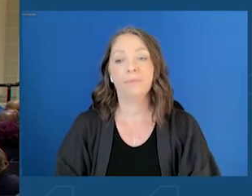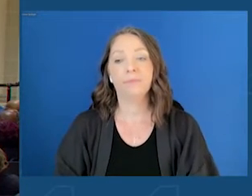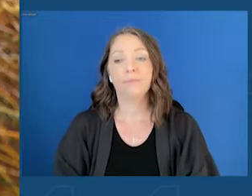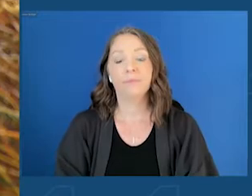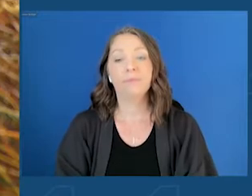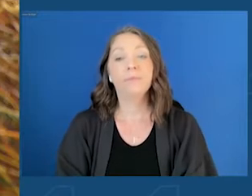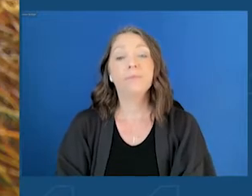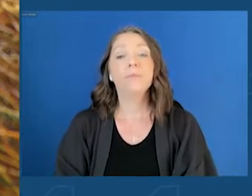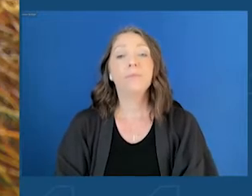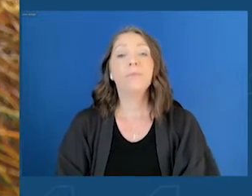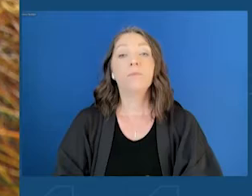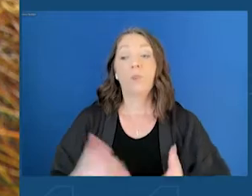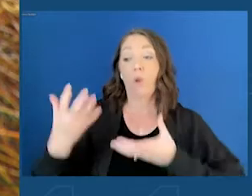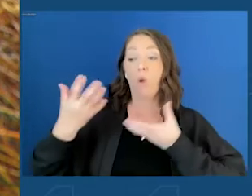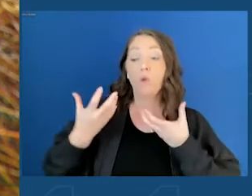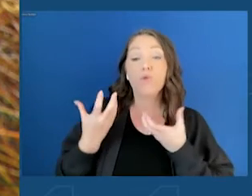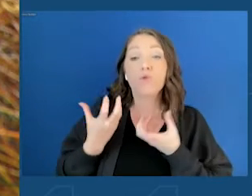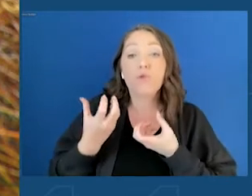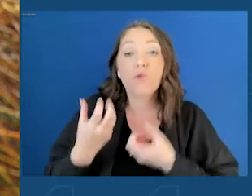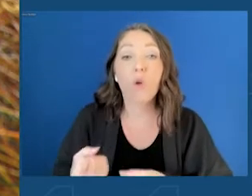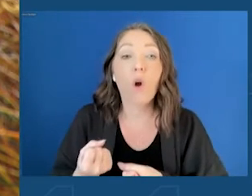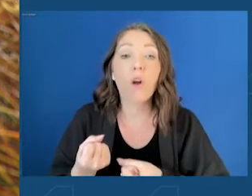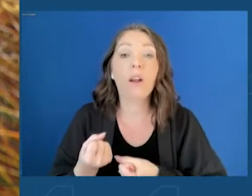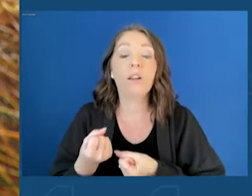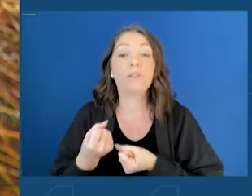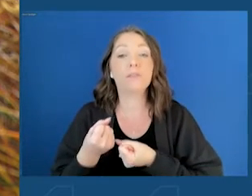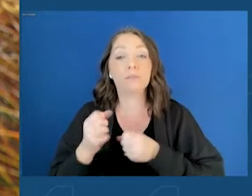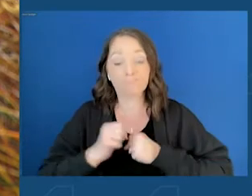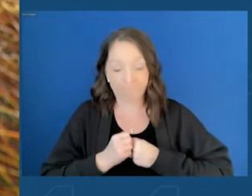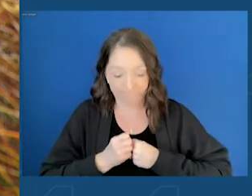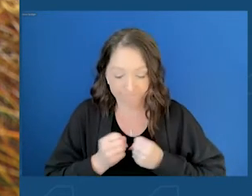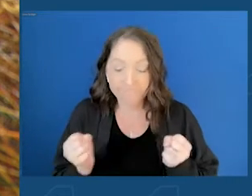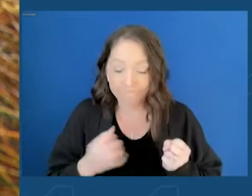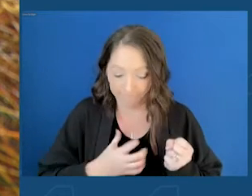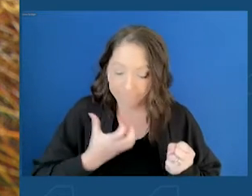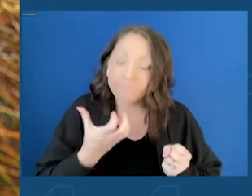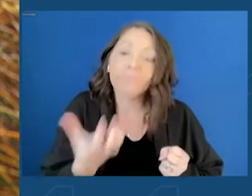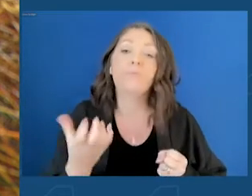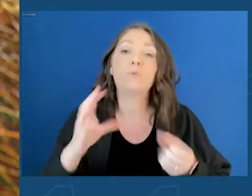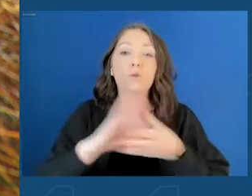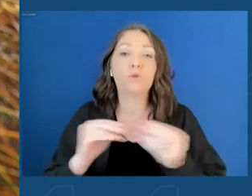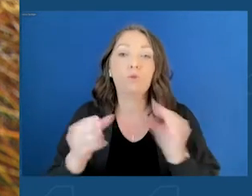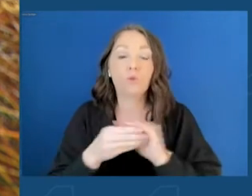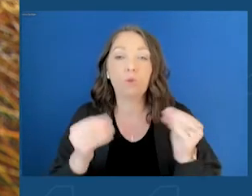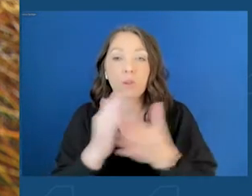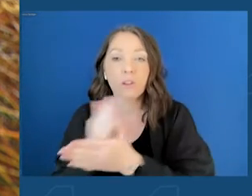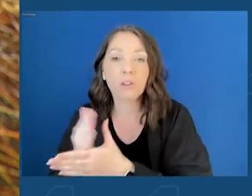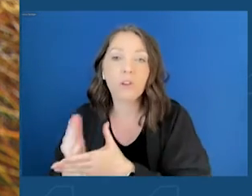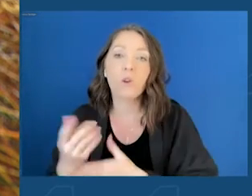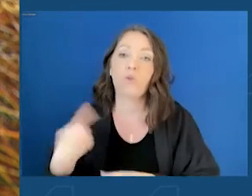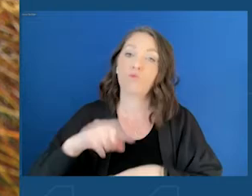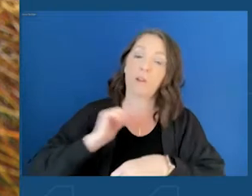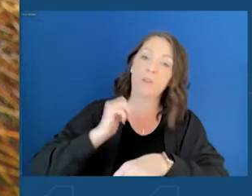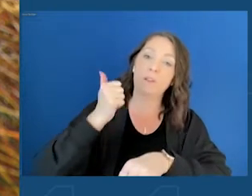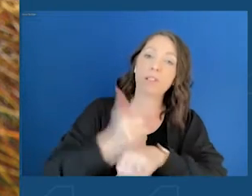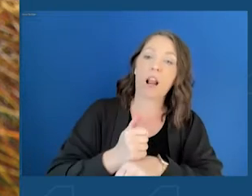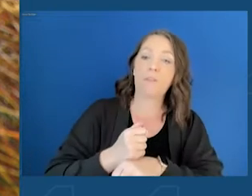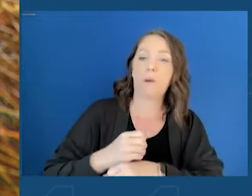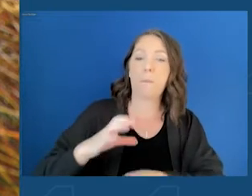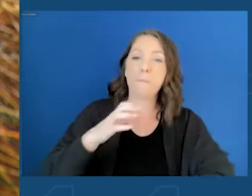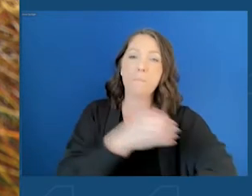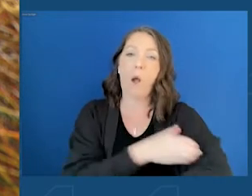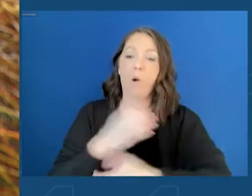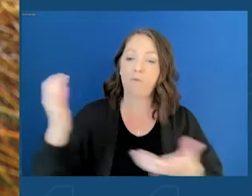With courage and vulnerability, we have come together to share our stories. We have built an unprecedented and powerful coalition of